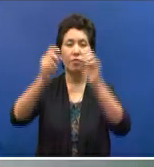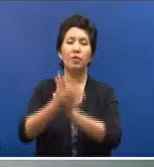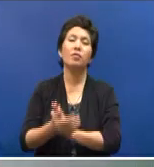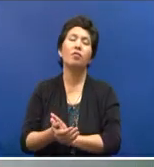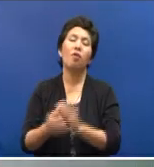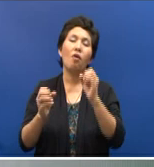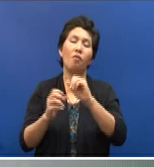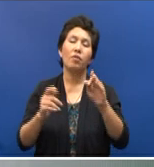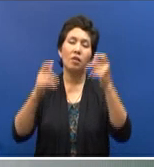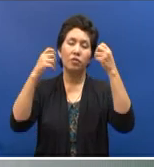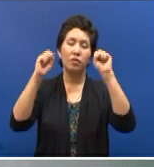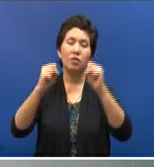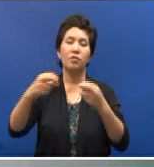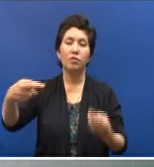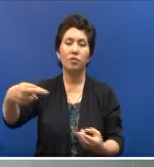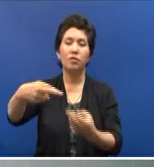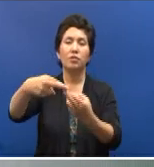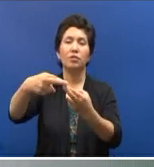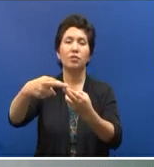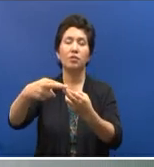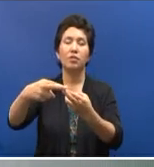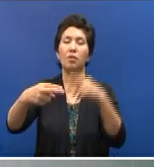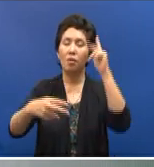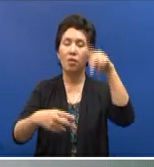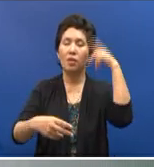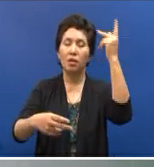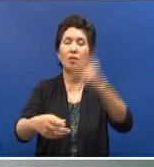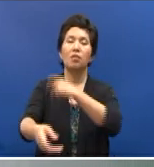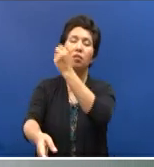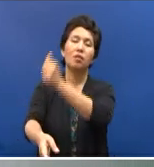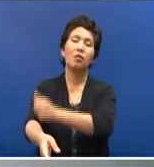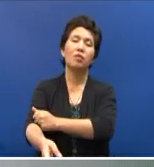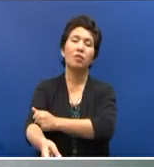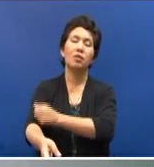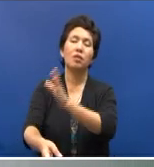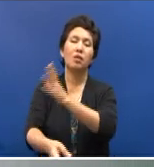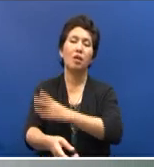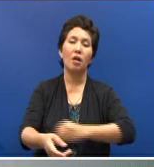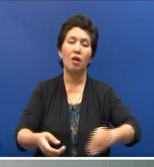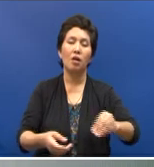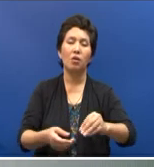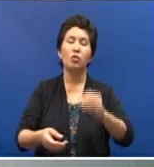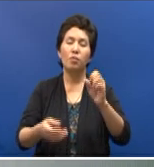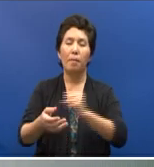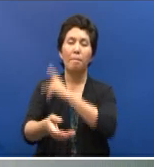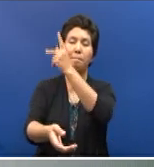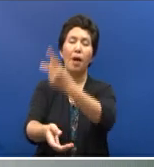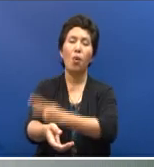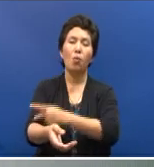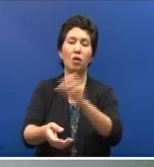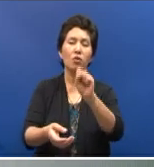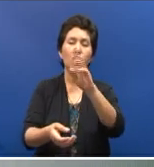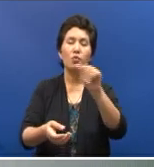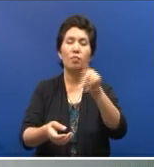characteristics of the chief will be related to the political authority and then supernatural power and also